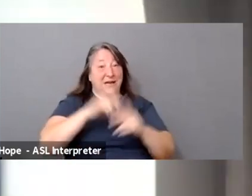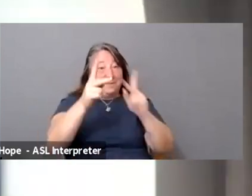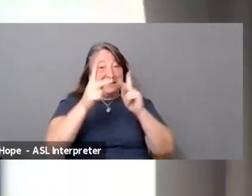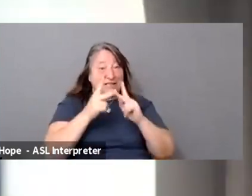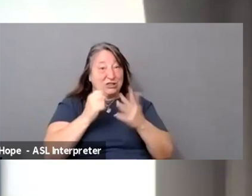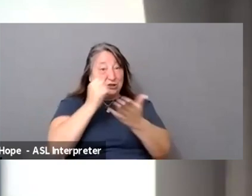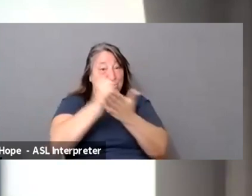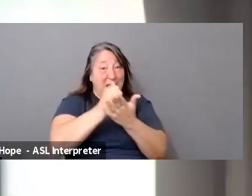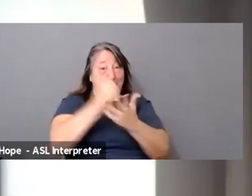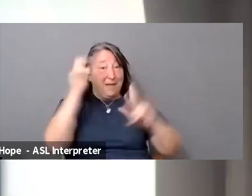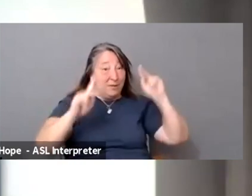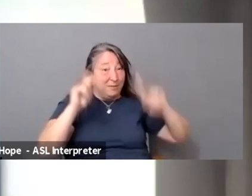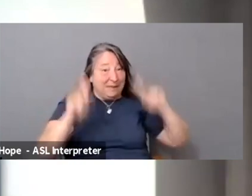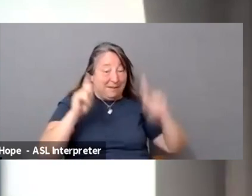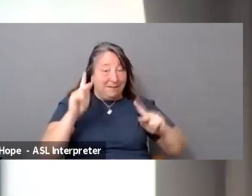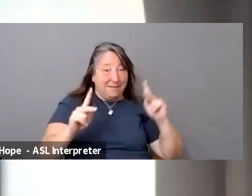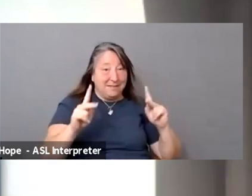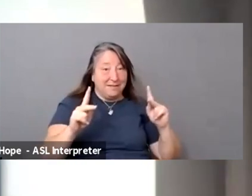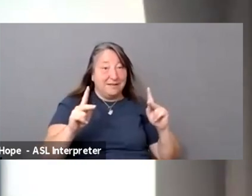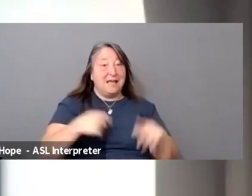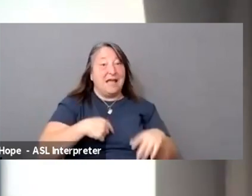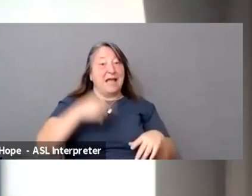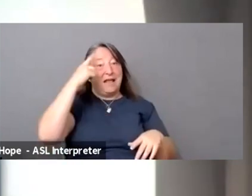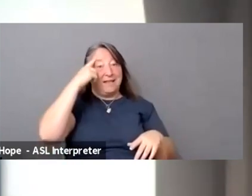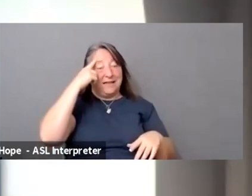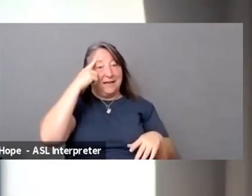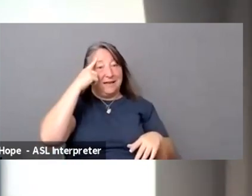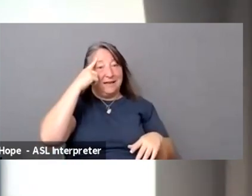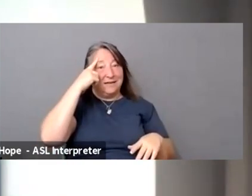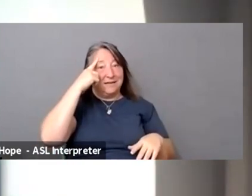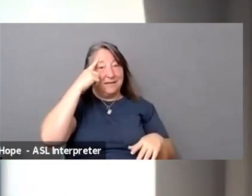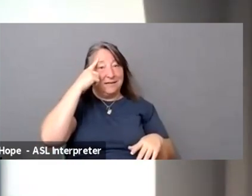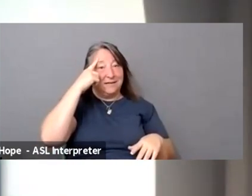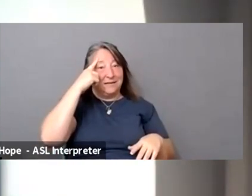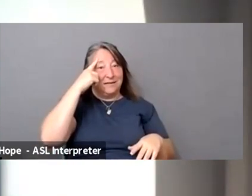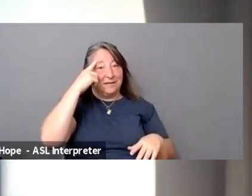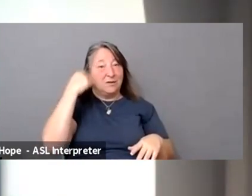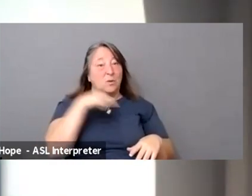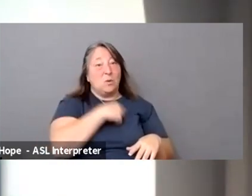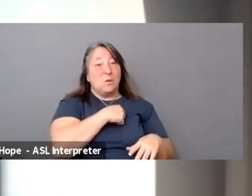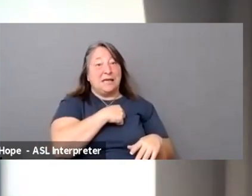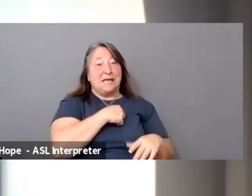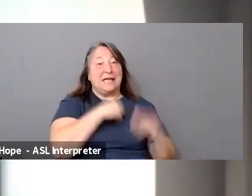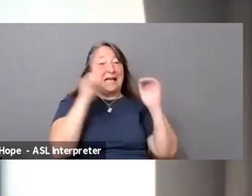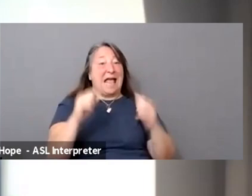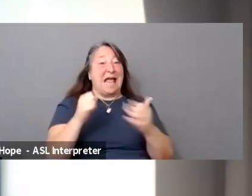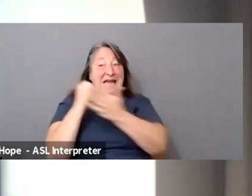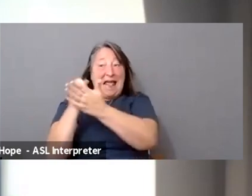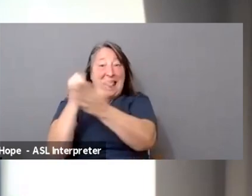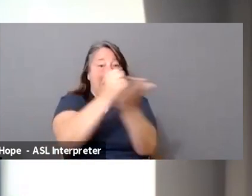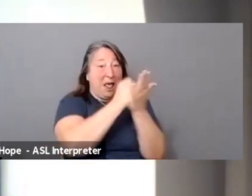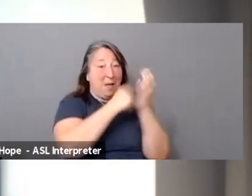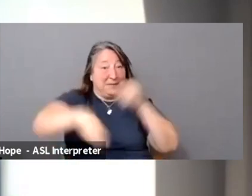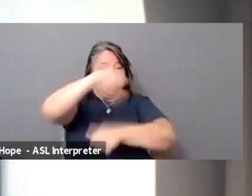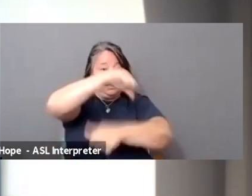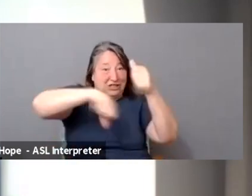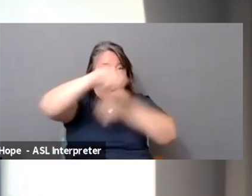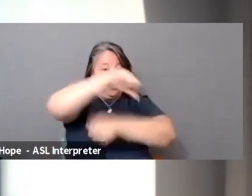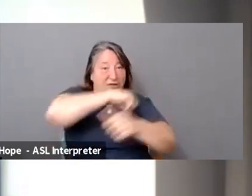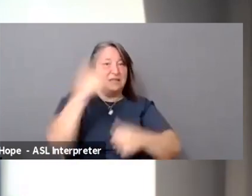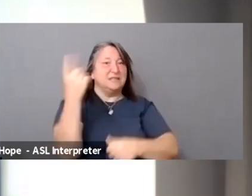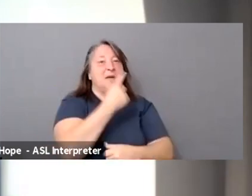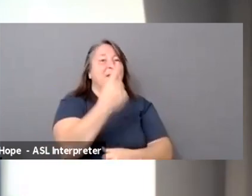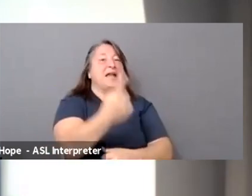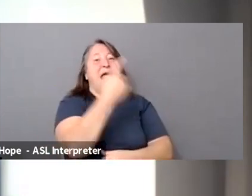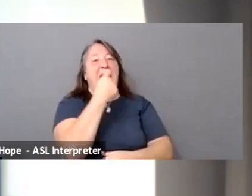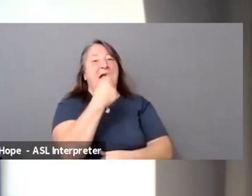And I think we can, you know, we can we can help each other in that way. And someone actually had asked a question